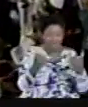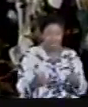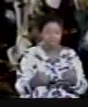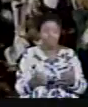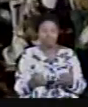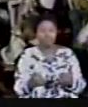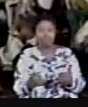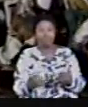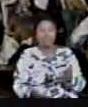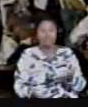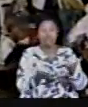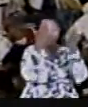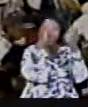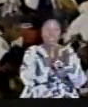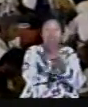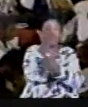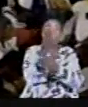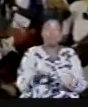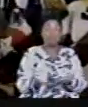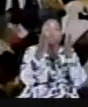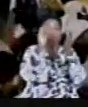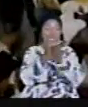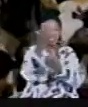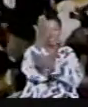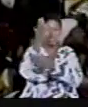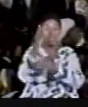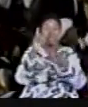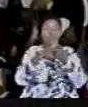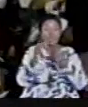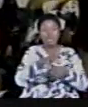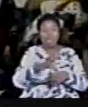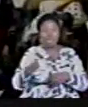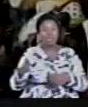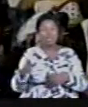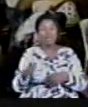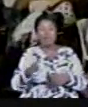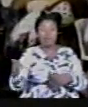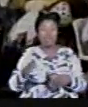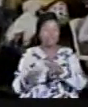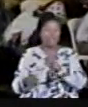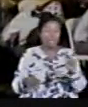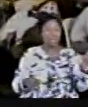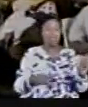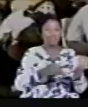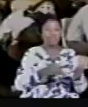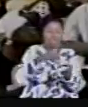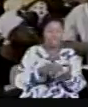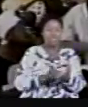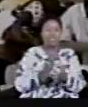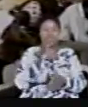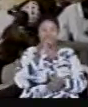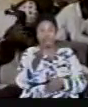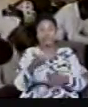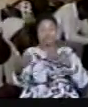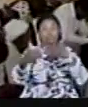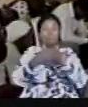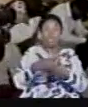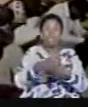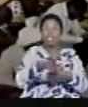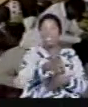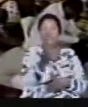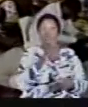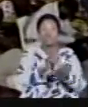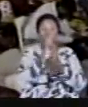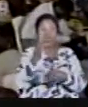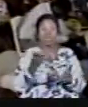up that hand. Raise up that hand. To the left, to the right, to the center, to the front, to the back, anywhere you are, in any